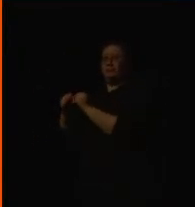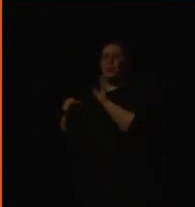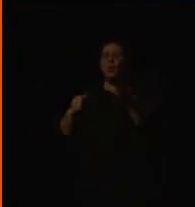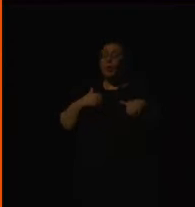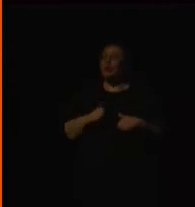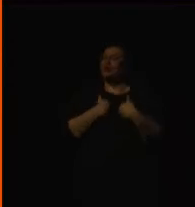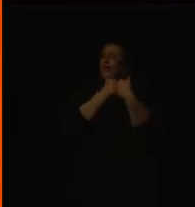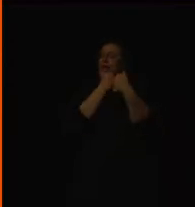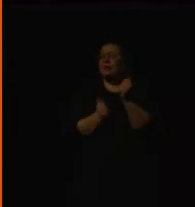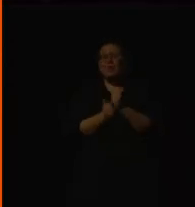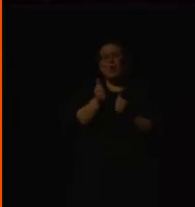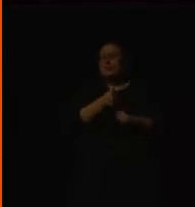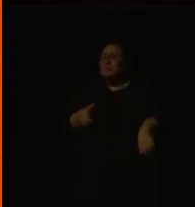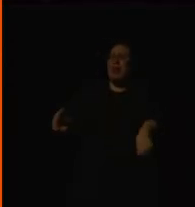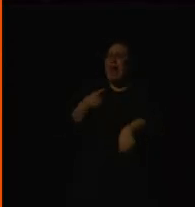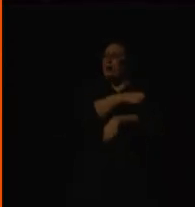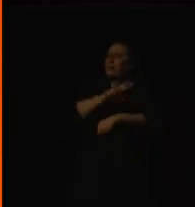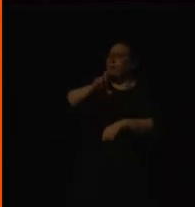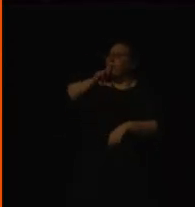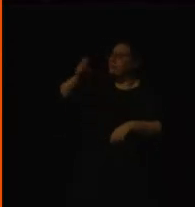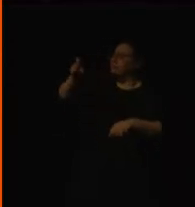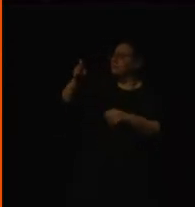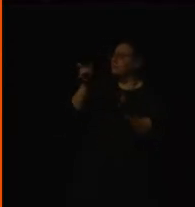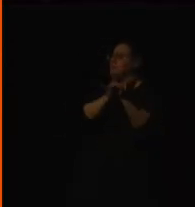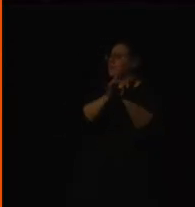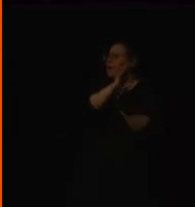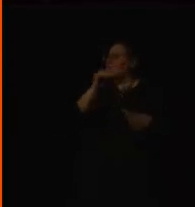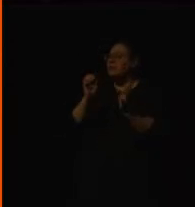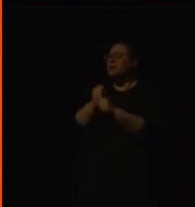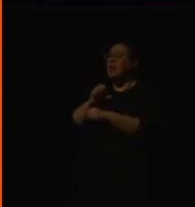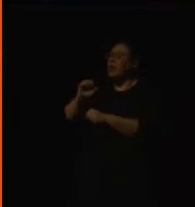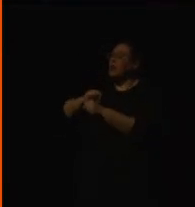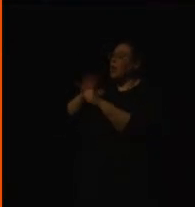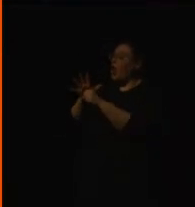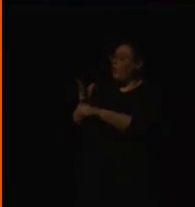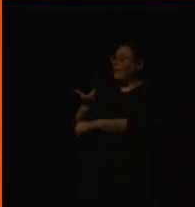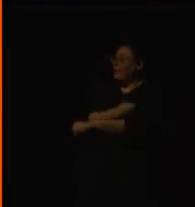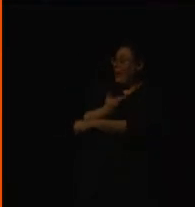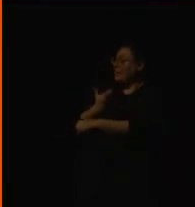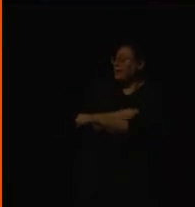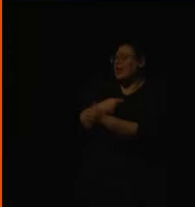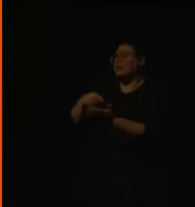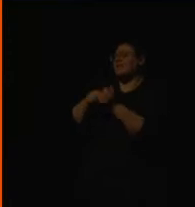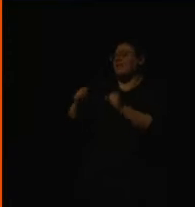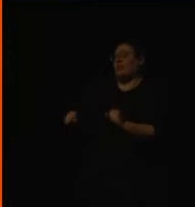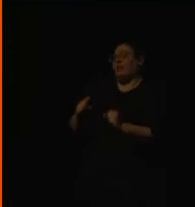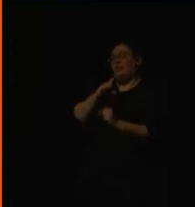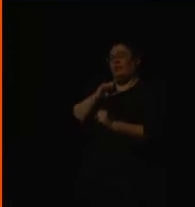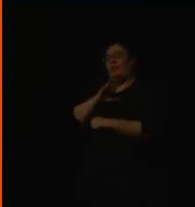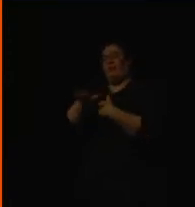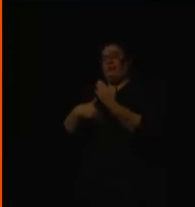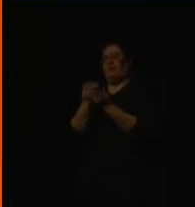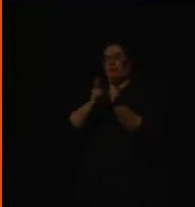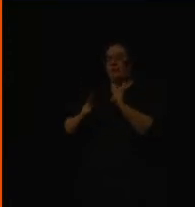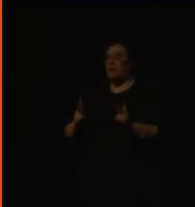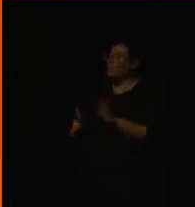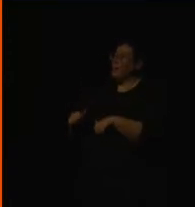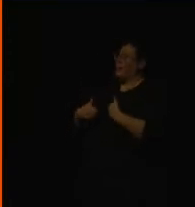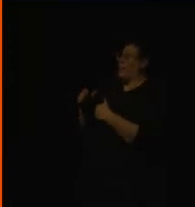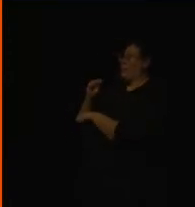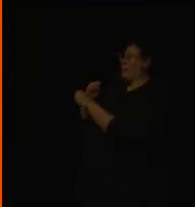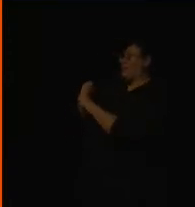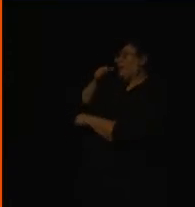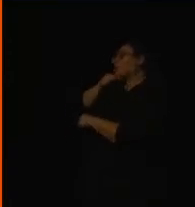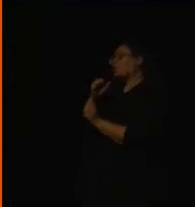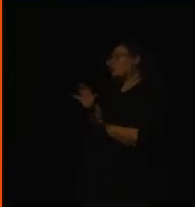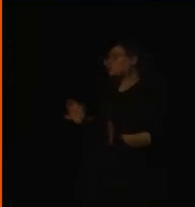powerful pharmaceutical corporations to make COVID-19 vaccines and other medicines affordable for all. We've worked in Arizona to mobilize